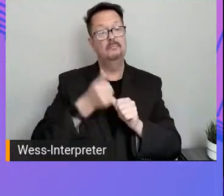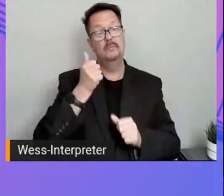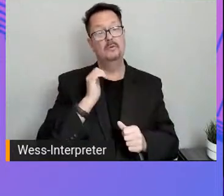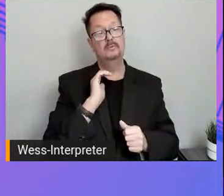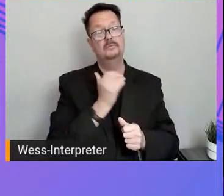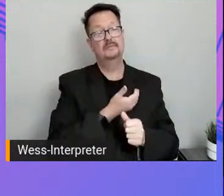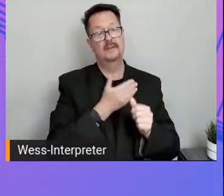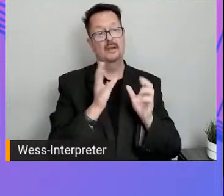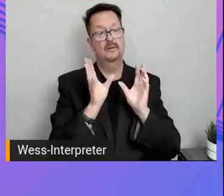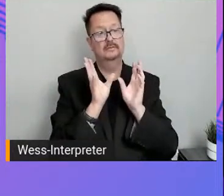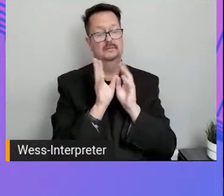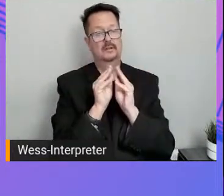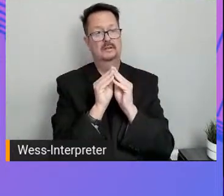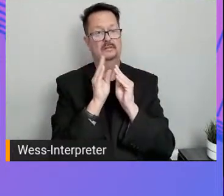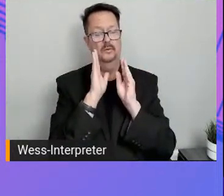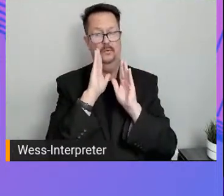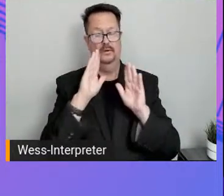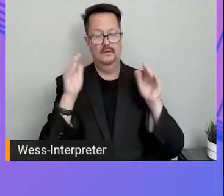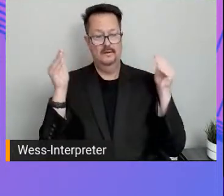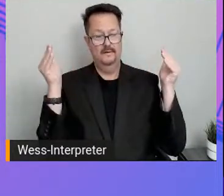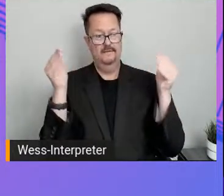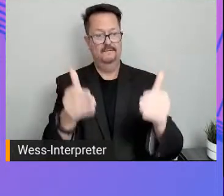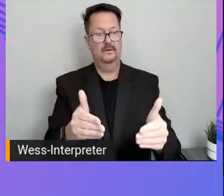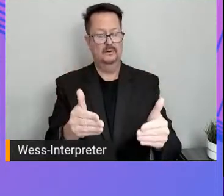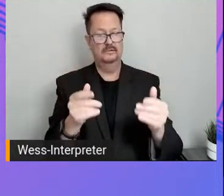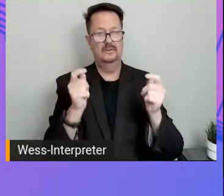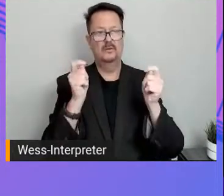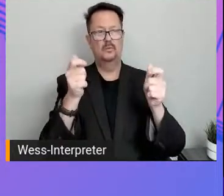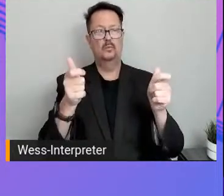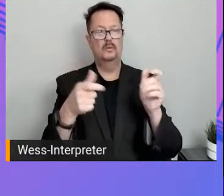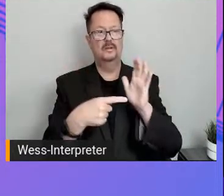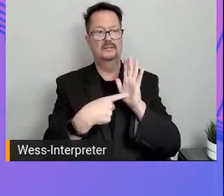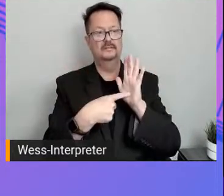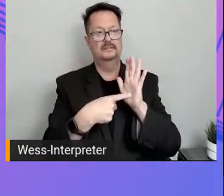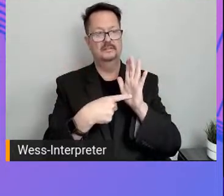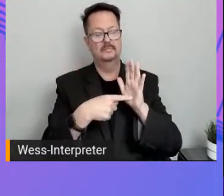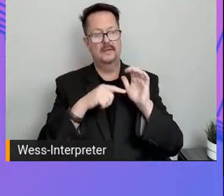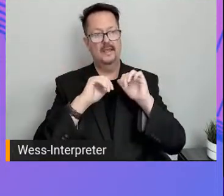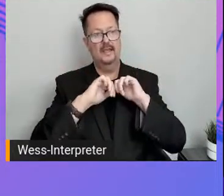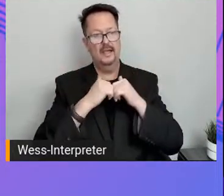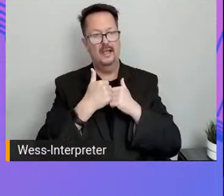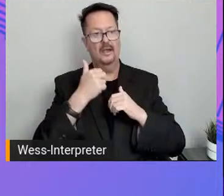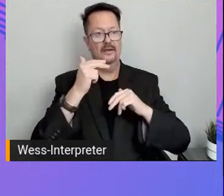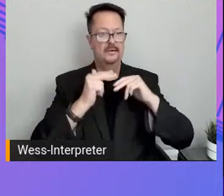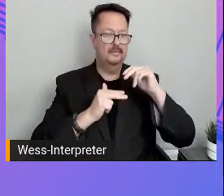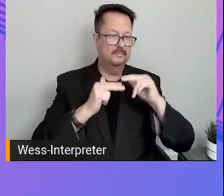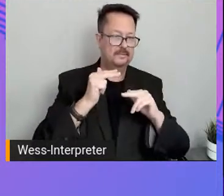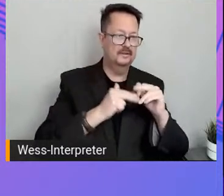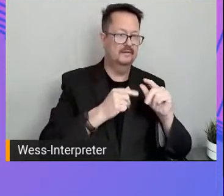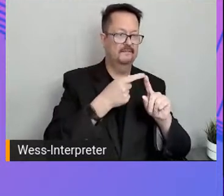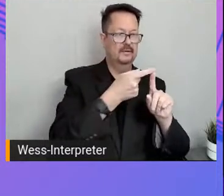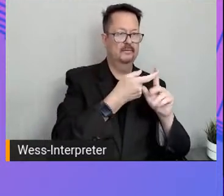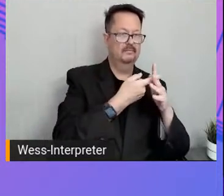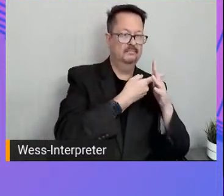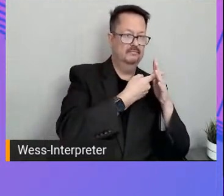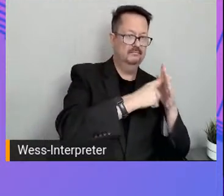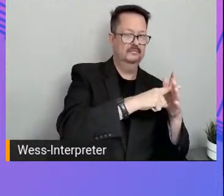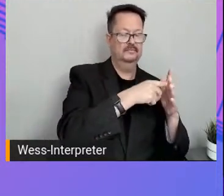actually focus on a quick demo on how you can build an end-to-end web application using